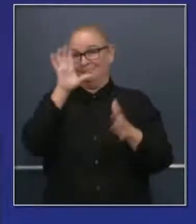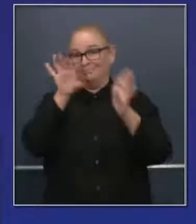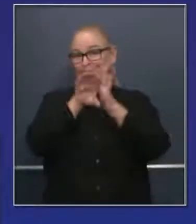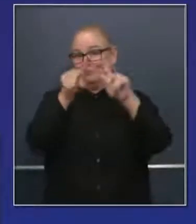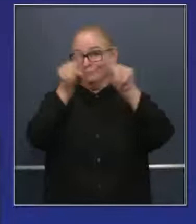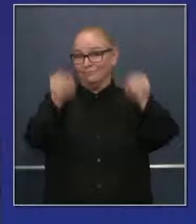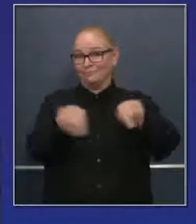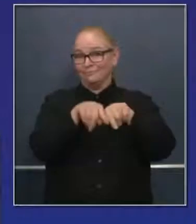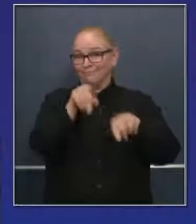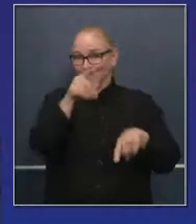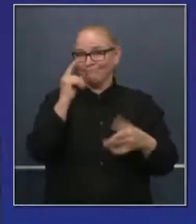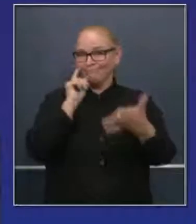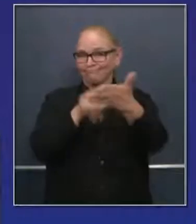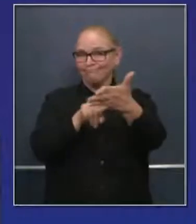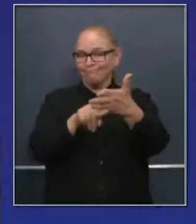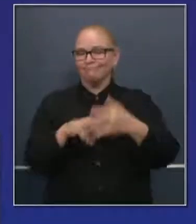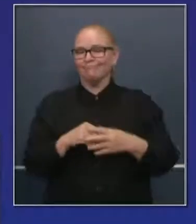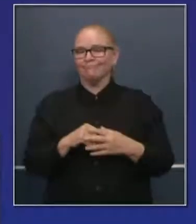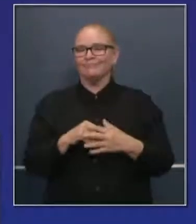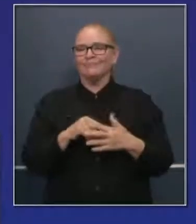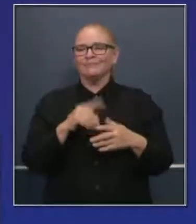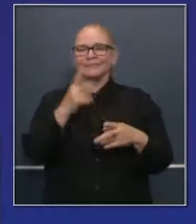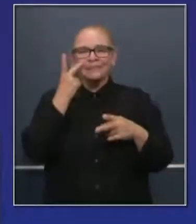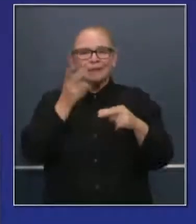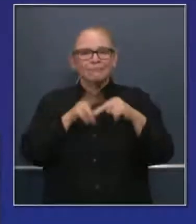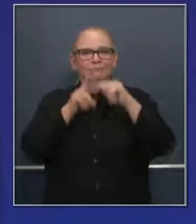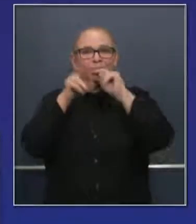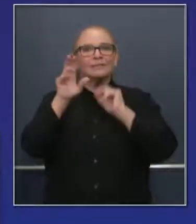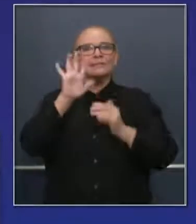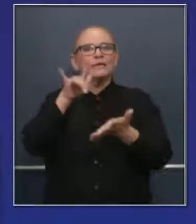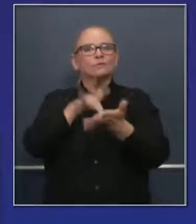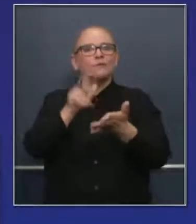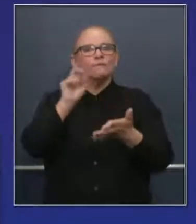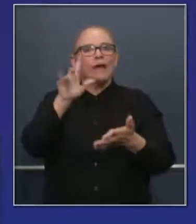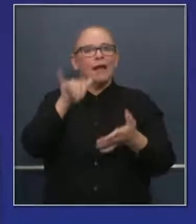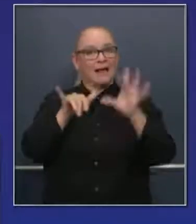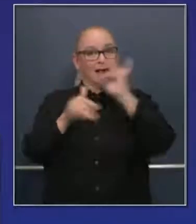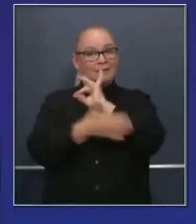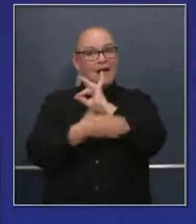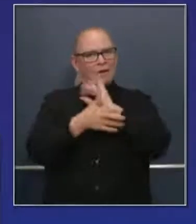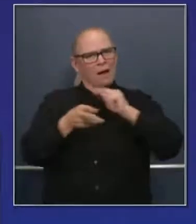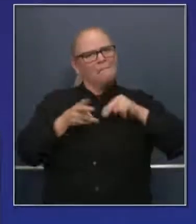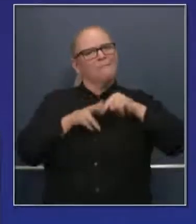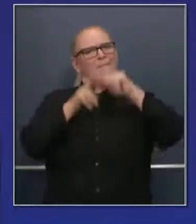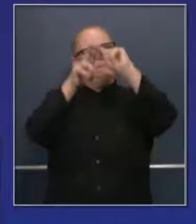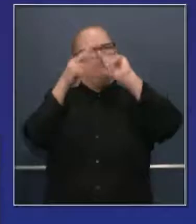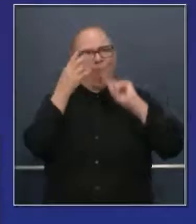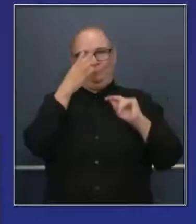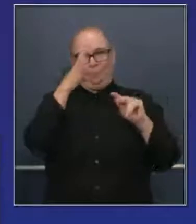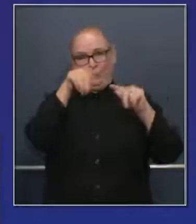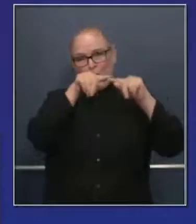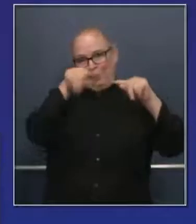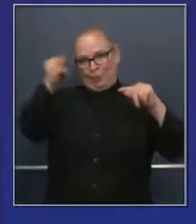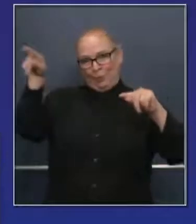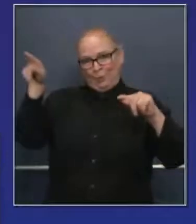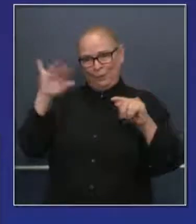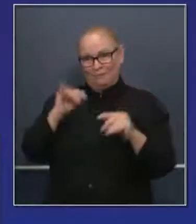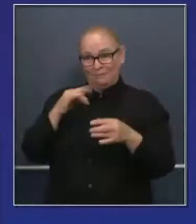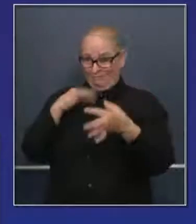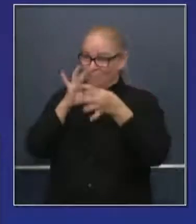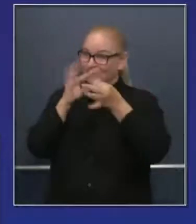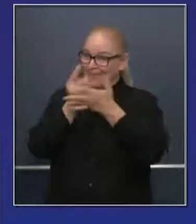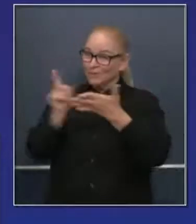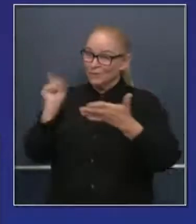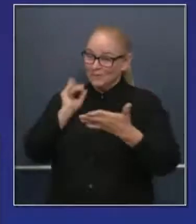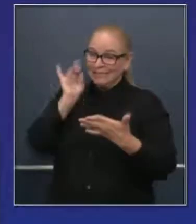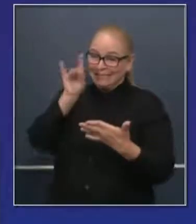starting to see not only an increase in the positivity rates. I mentioned last week where I made some announcements about our interventions